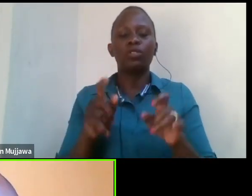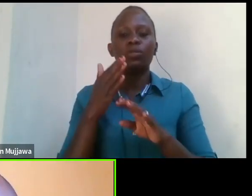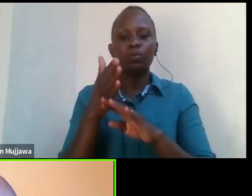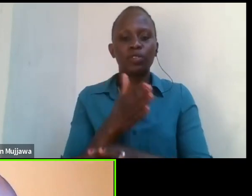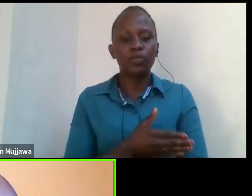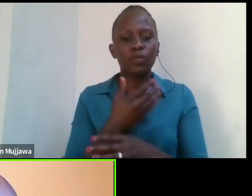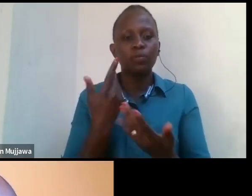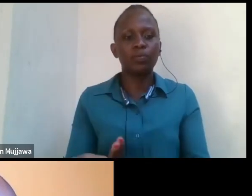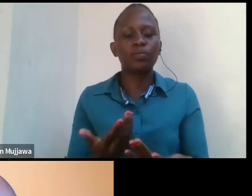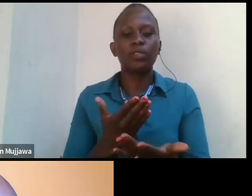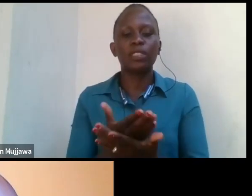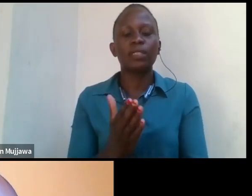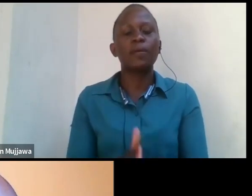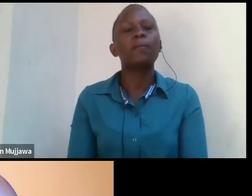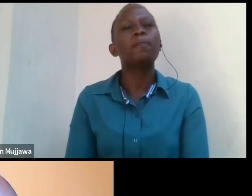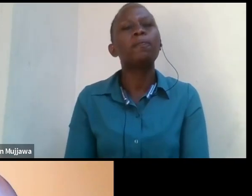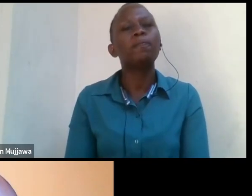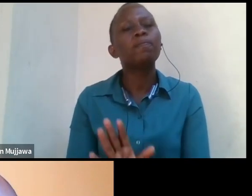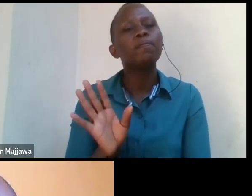posed.